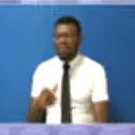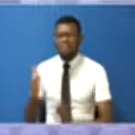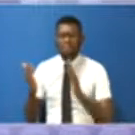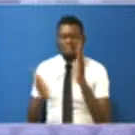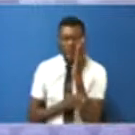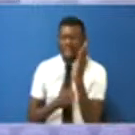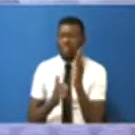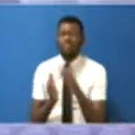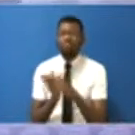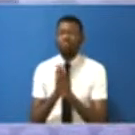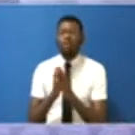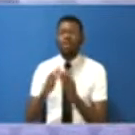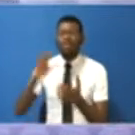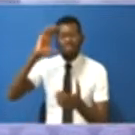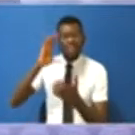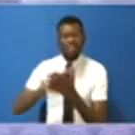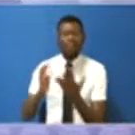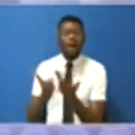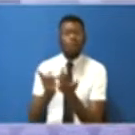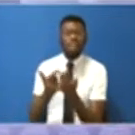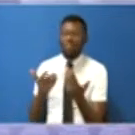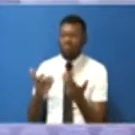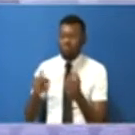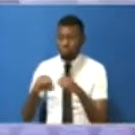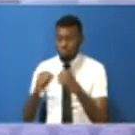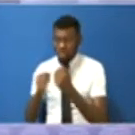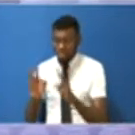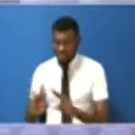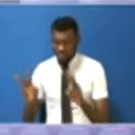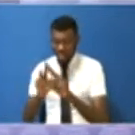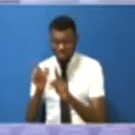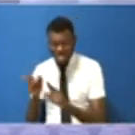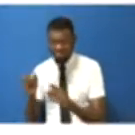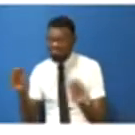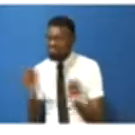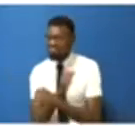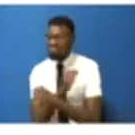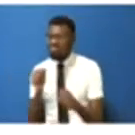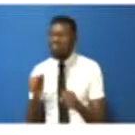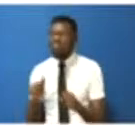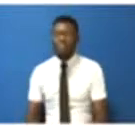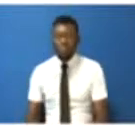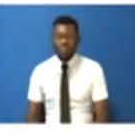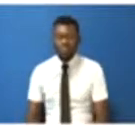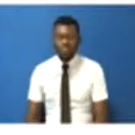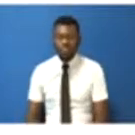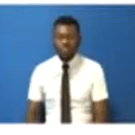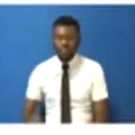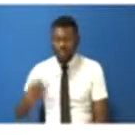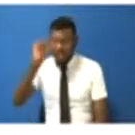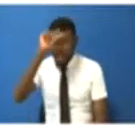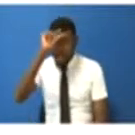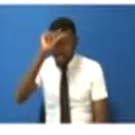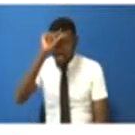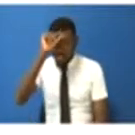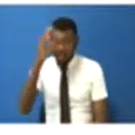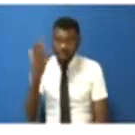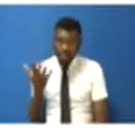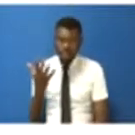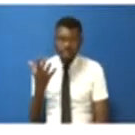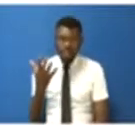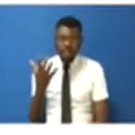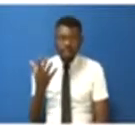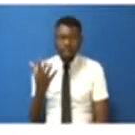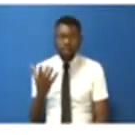things we don't want and don't value as a society that's the context we've moved into the governorship domain of this conversation